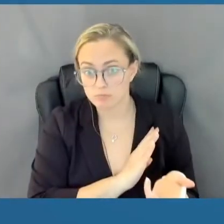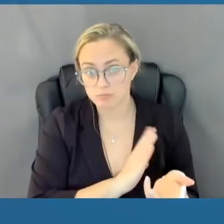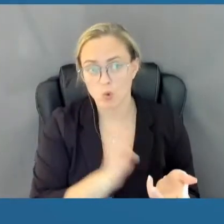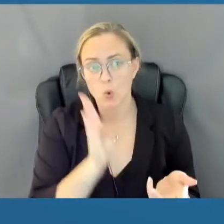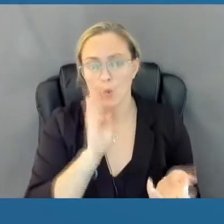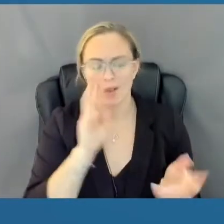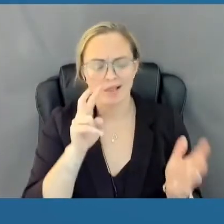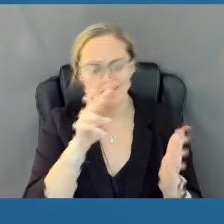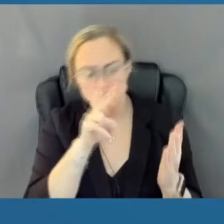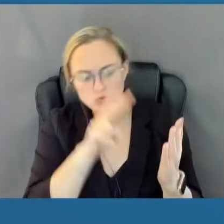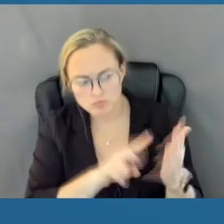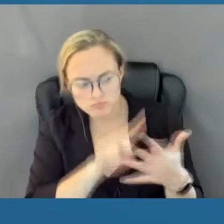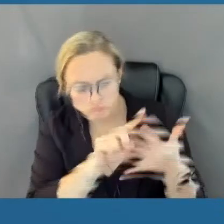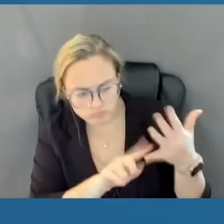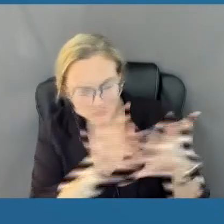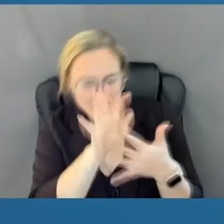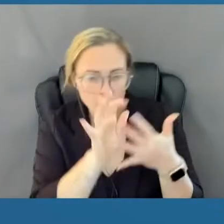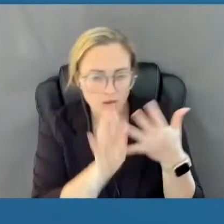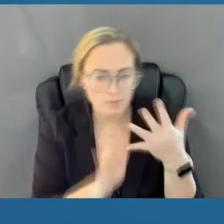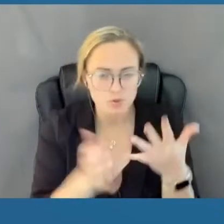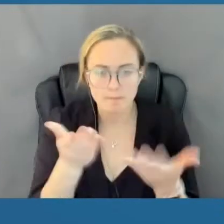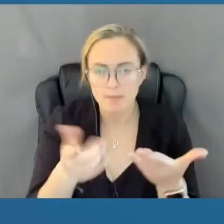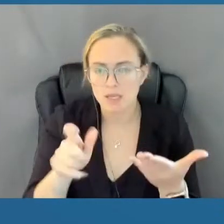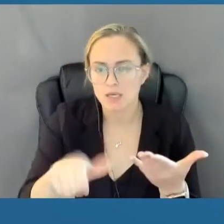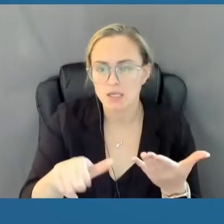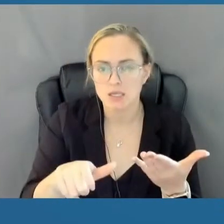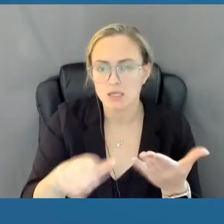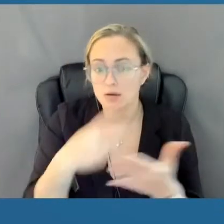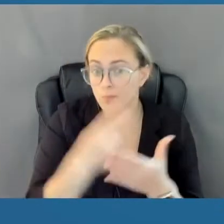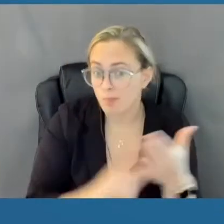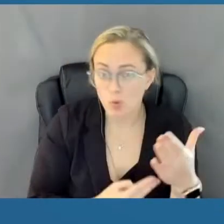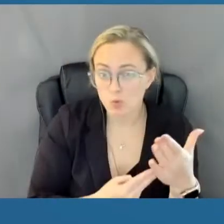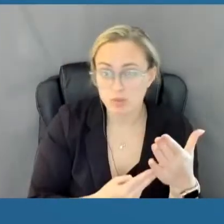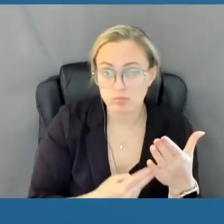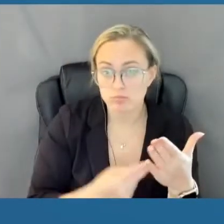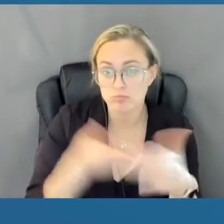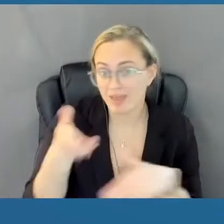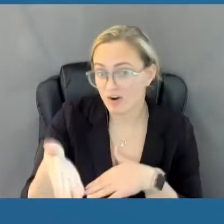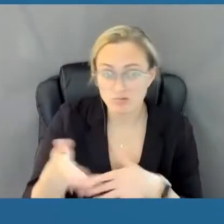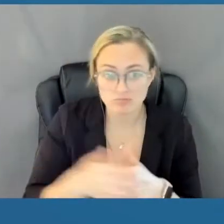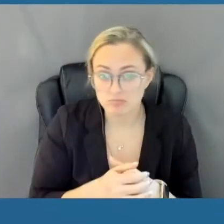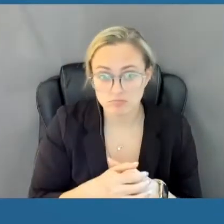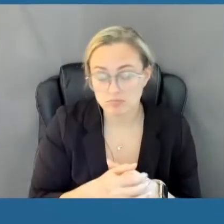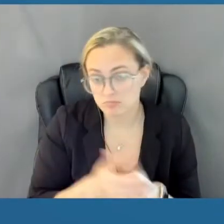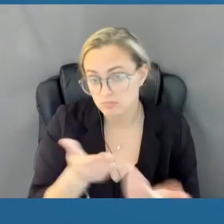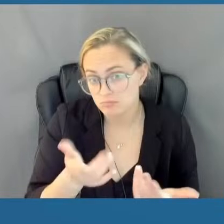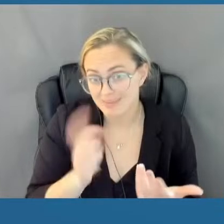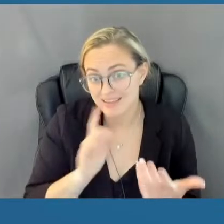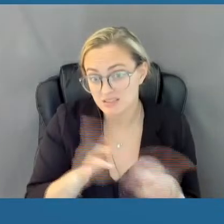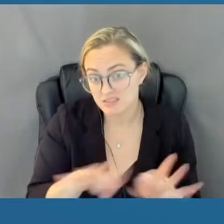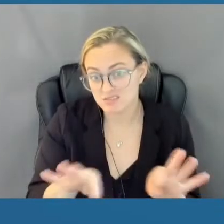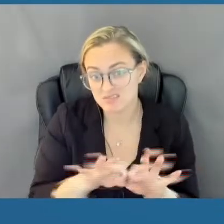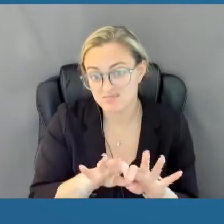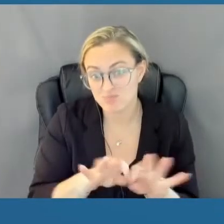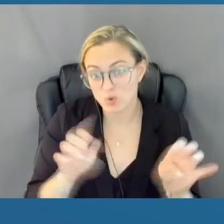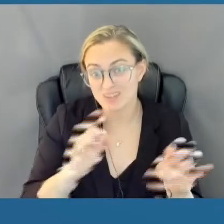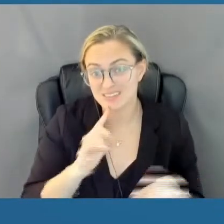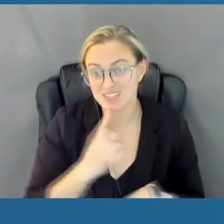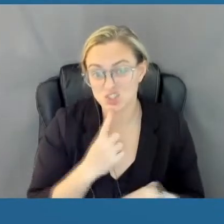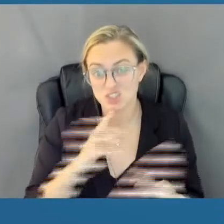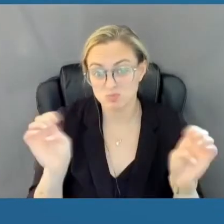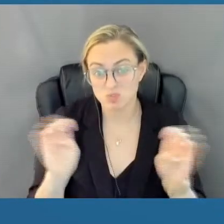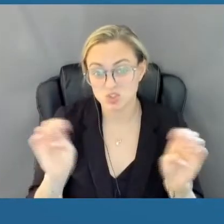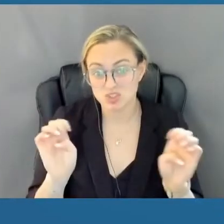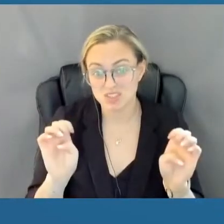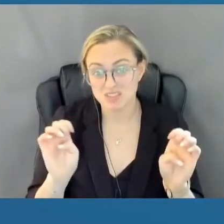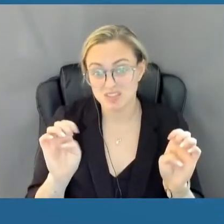at all the options. I mean, they may need both at the table. It's a serious crisis, $70 million. And